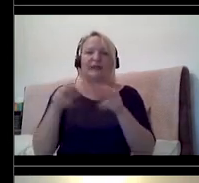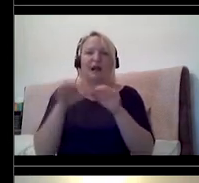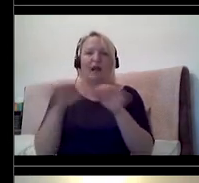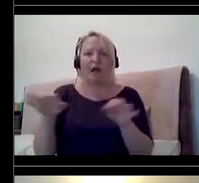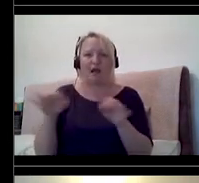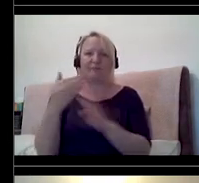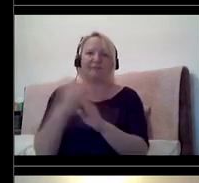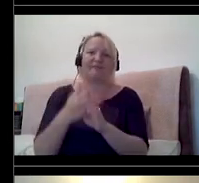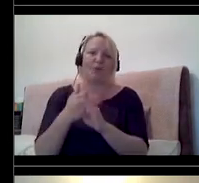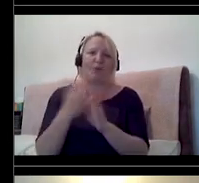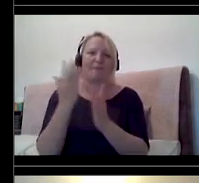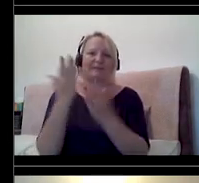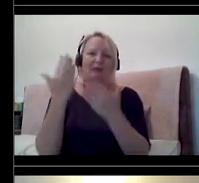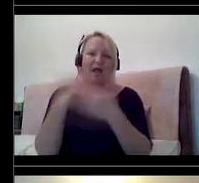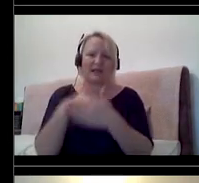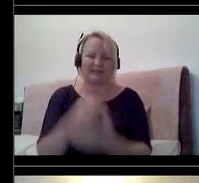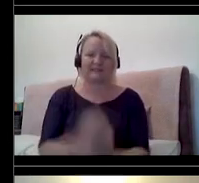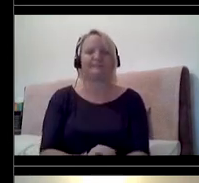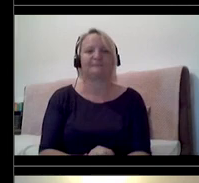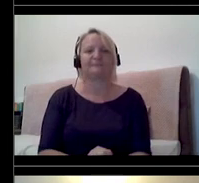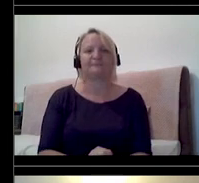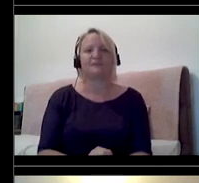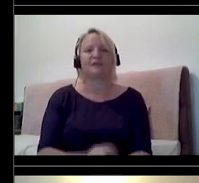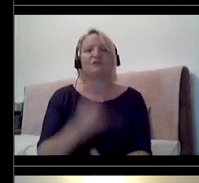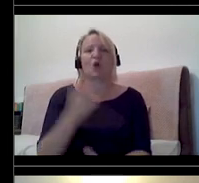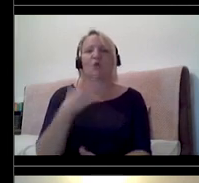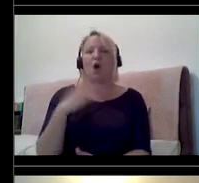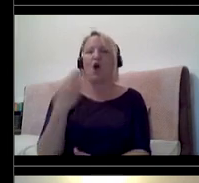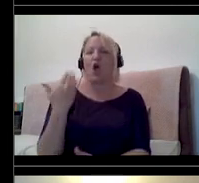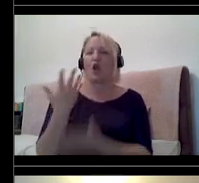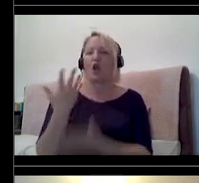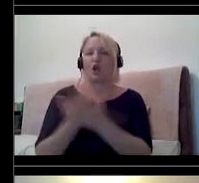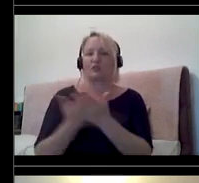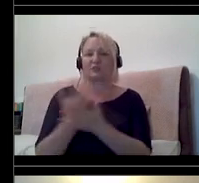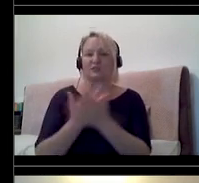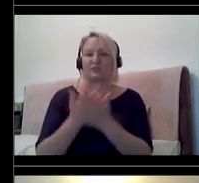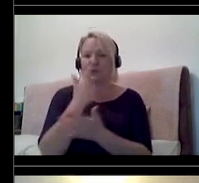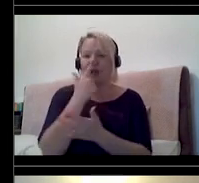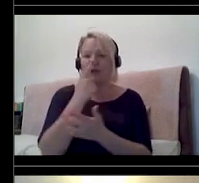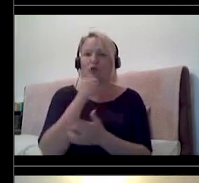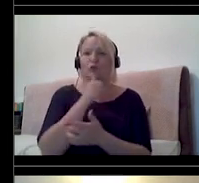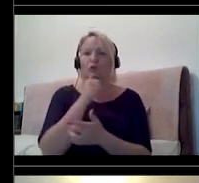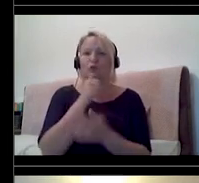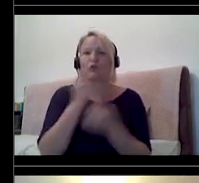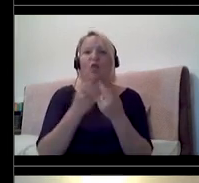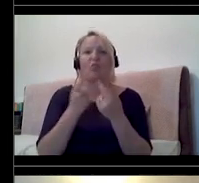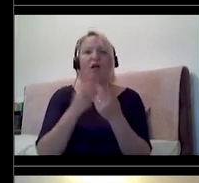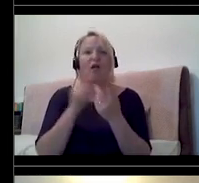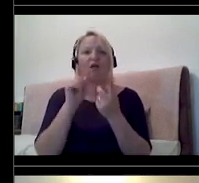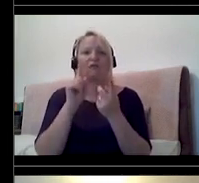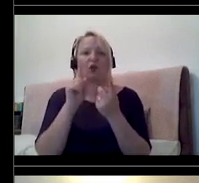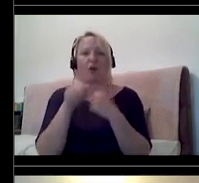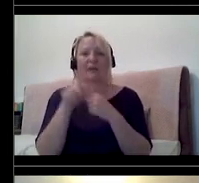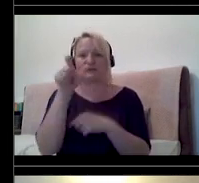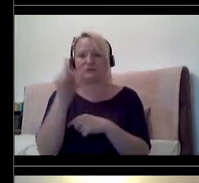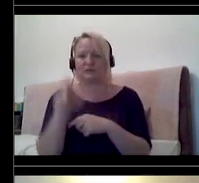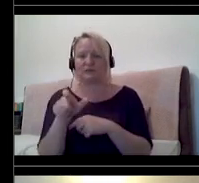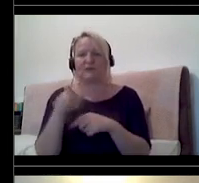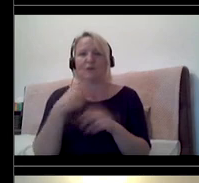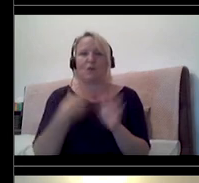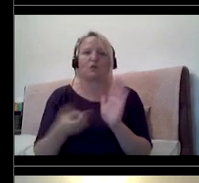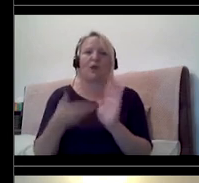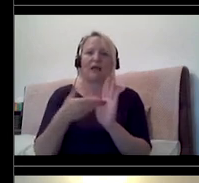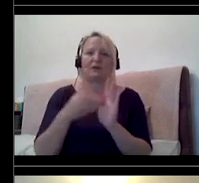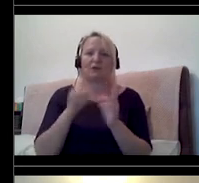from earlier consultations, please use the other comments section on the response form. So,